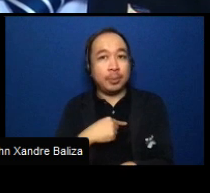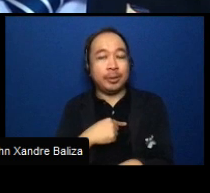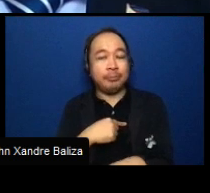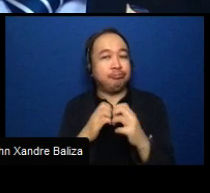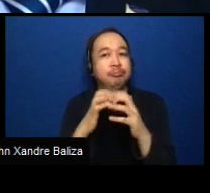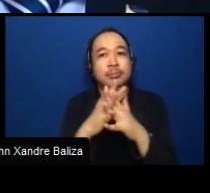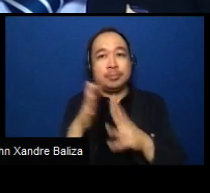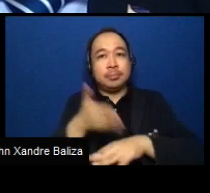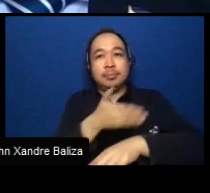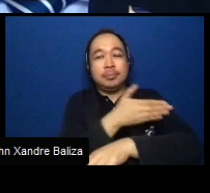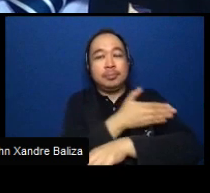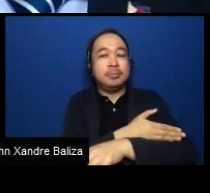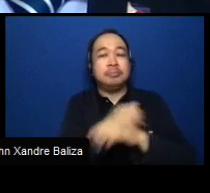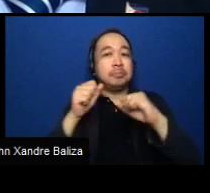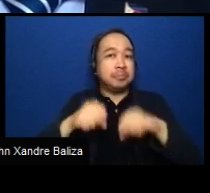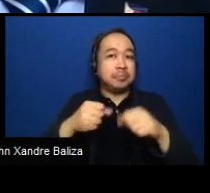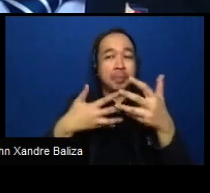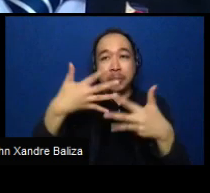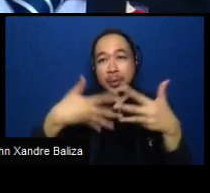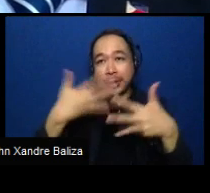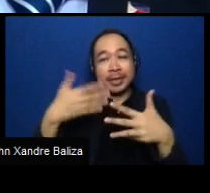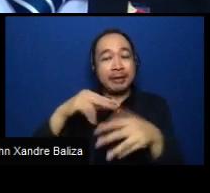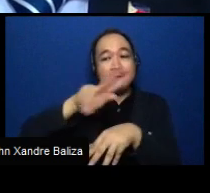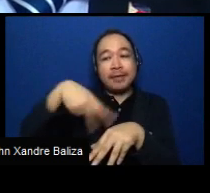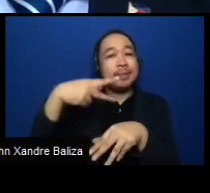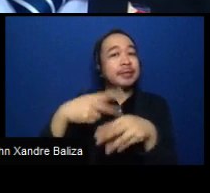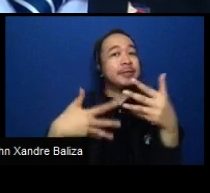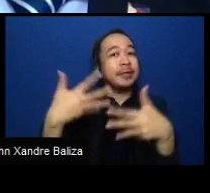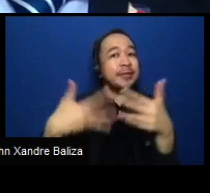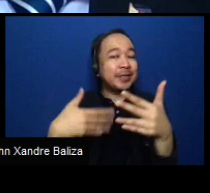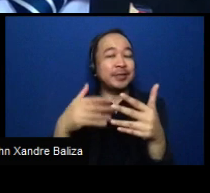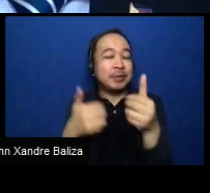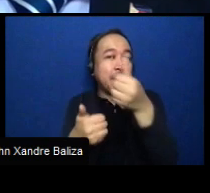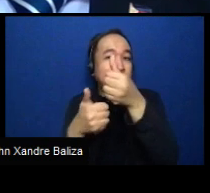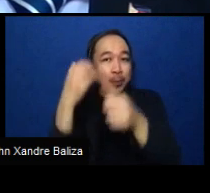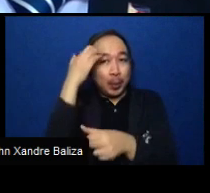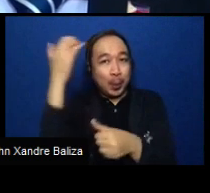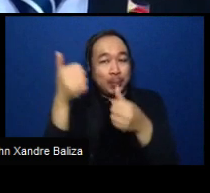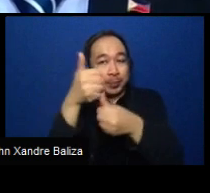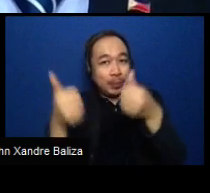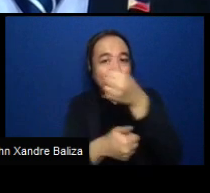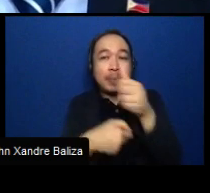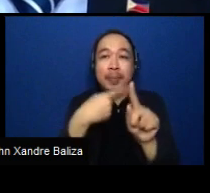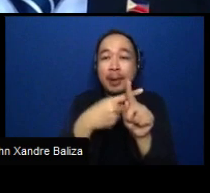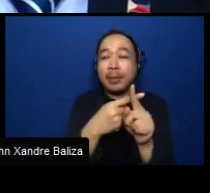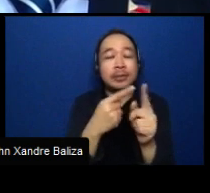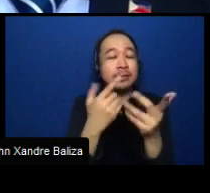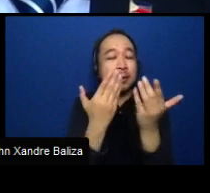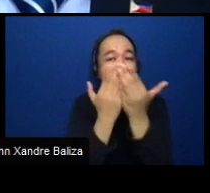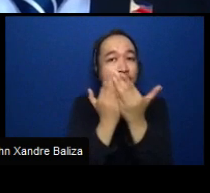Philippine Statistics Authority and other national government agencies and academic institutions